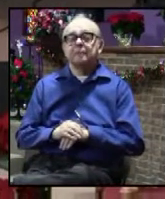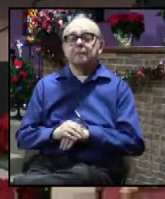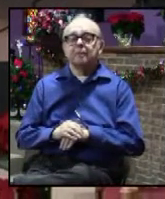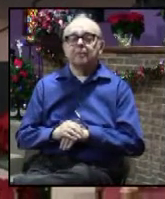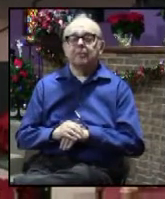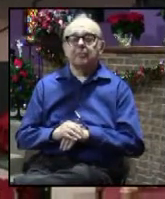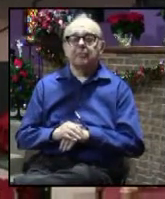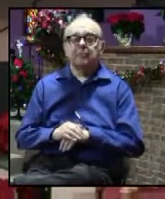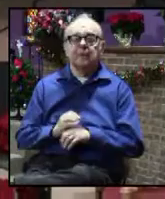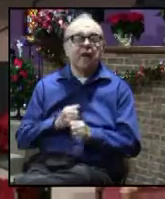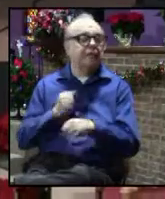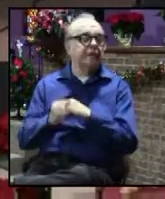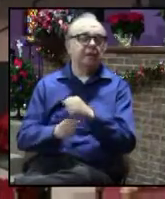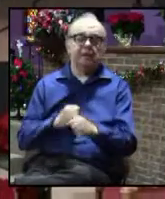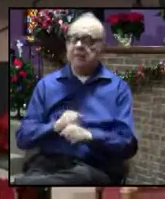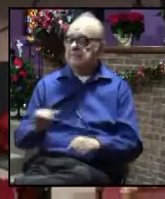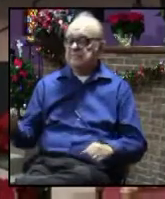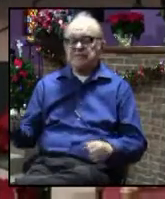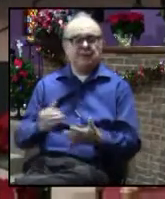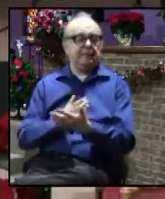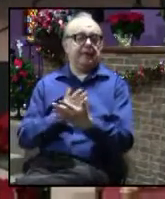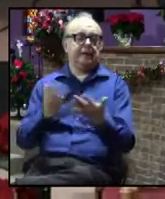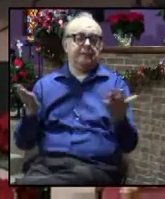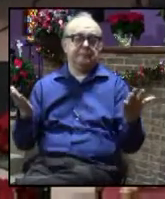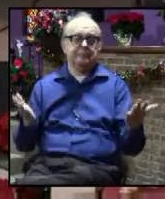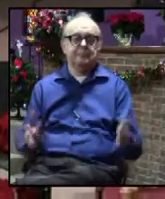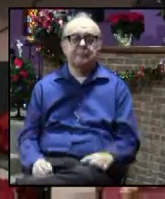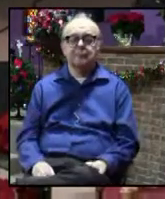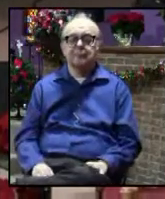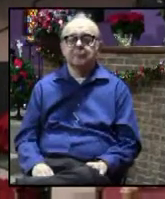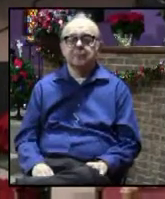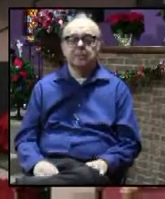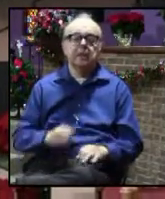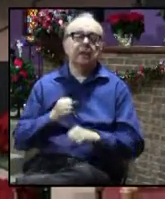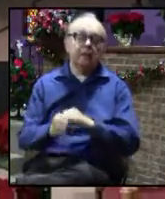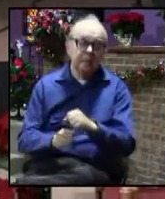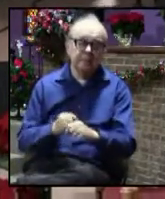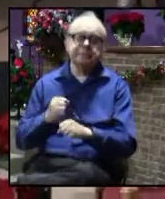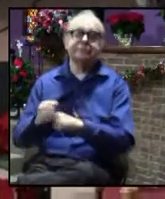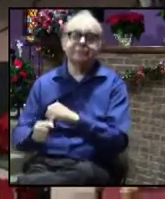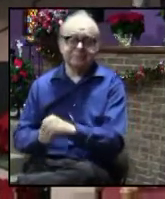And every year, same thing. Year after year.